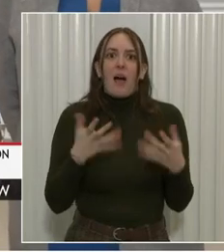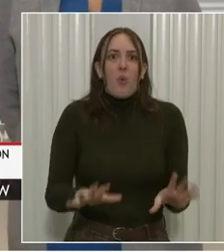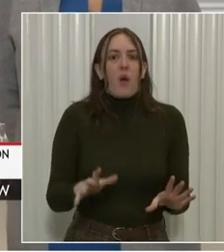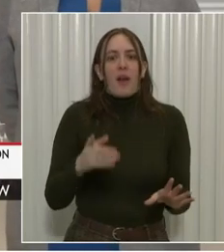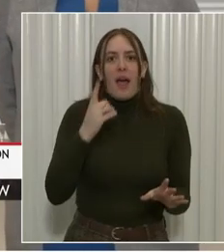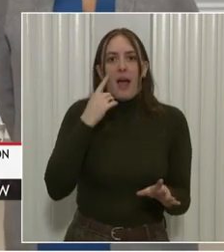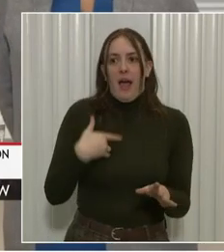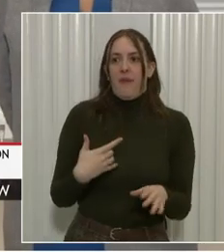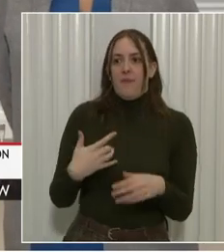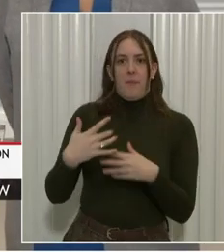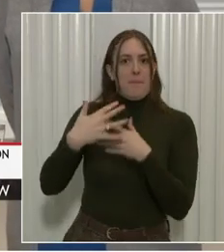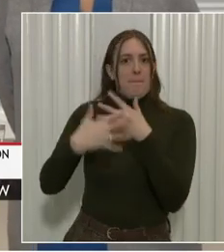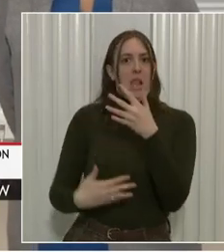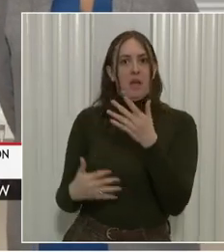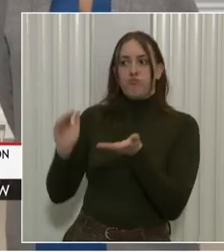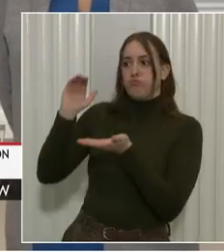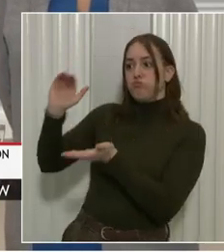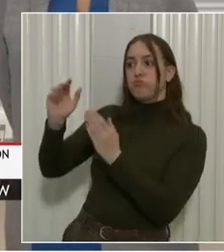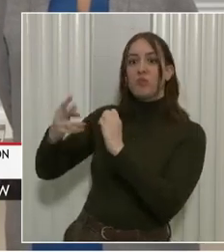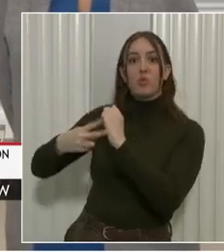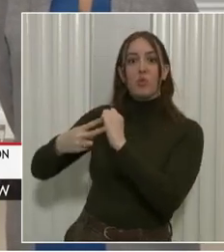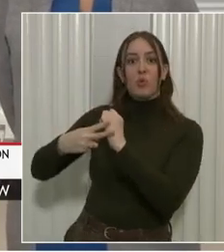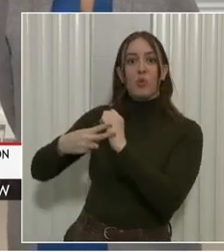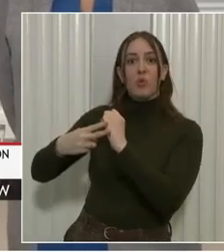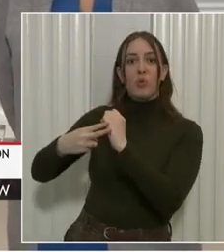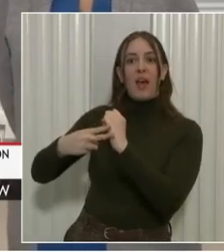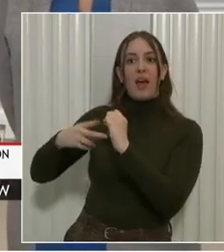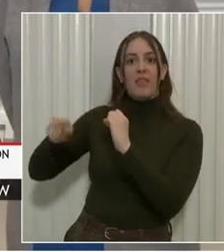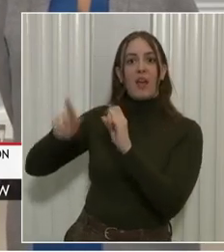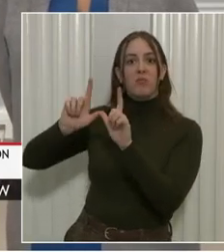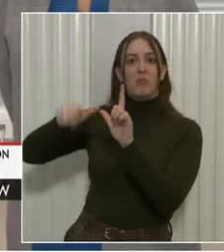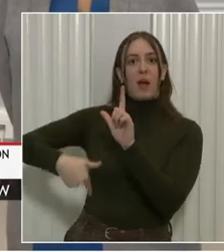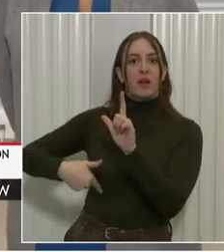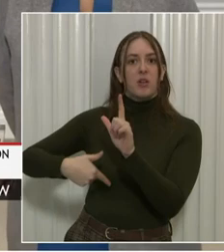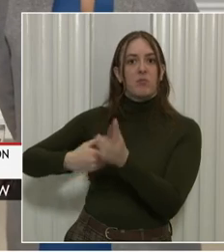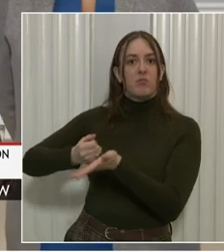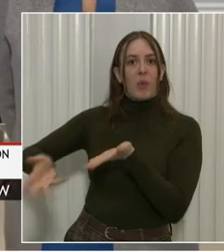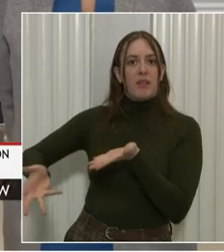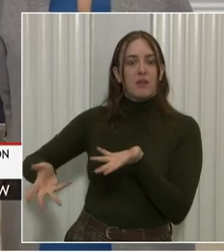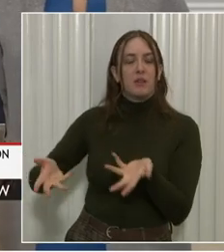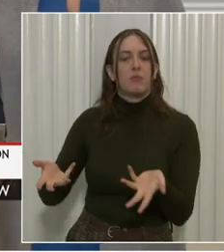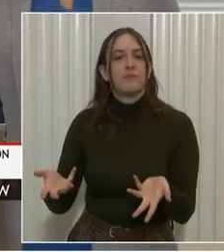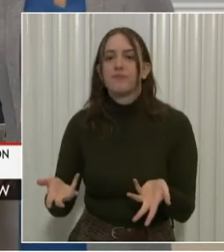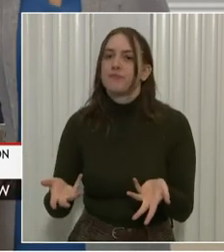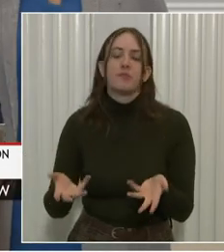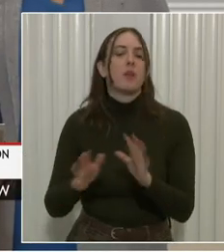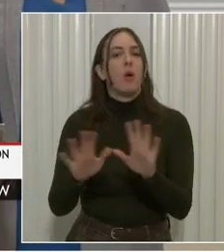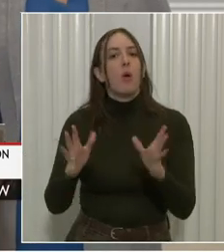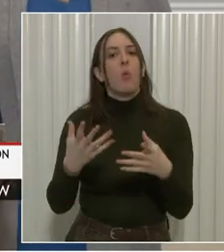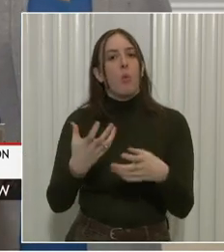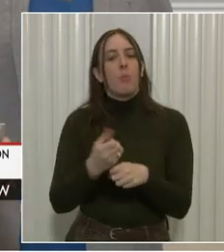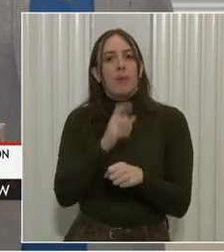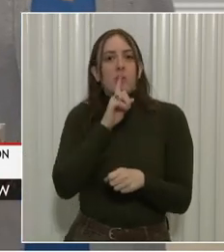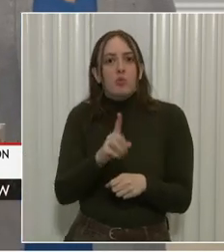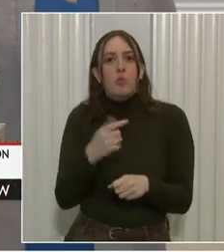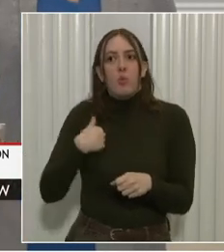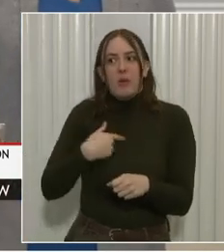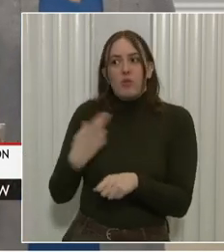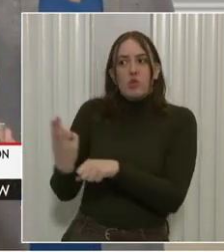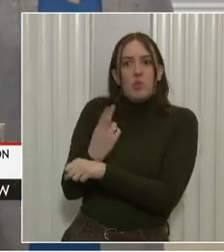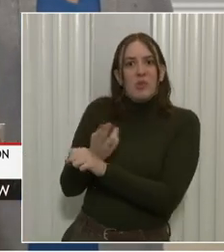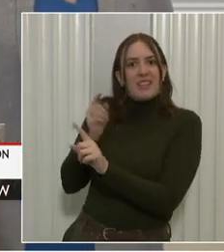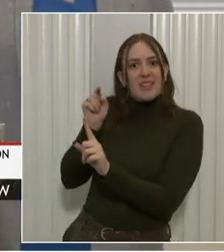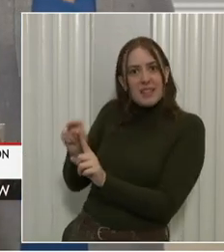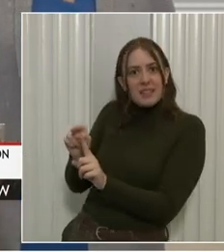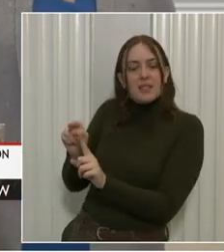blood in the district, and then at the expiration date, we haven't used any of those. So I want to ensure that we're actually using blood product, and then we can